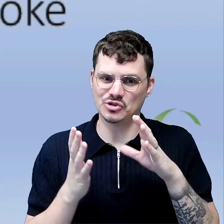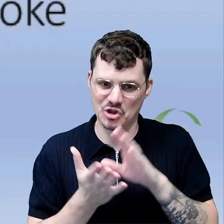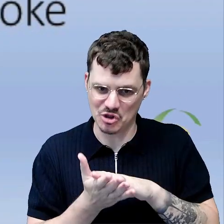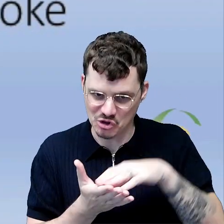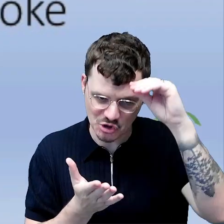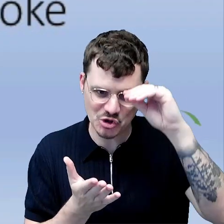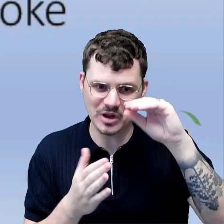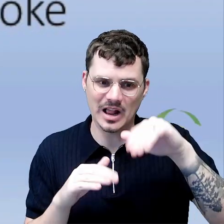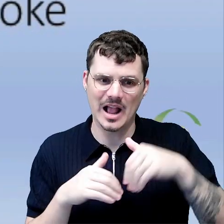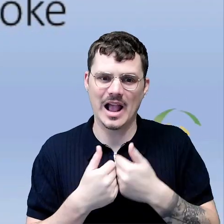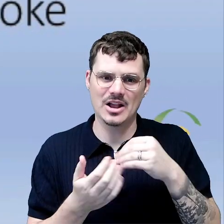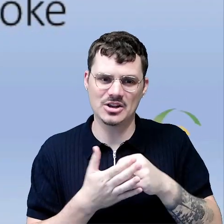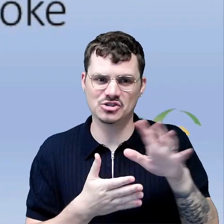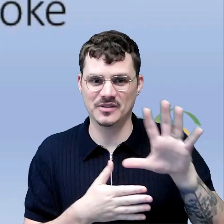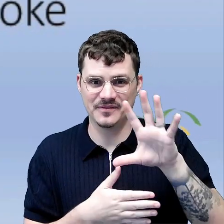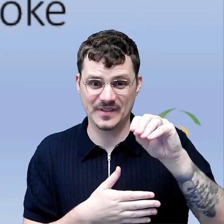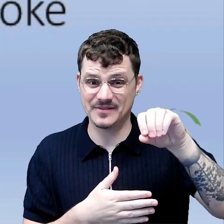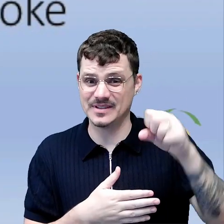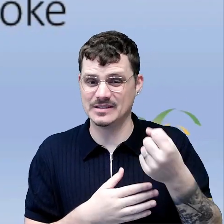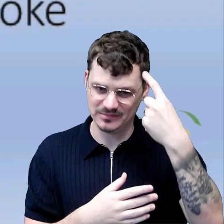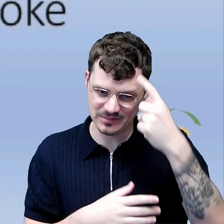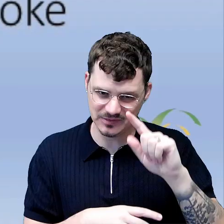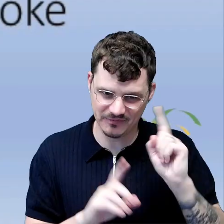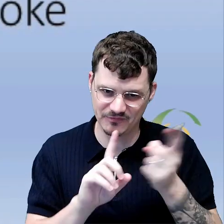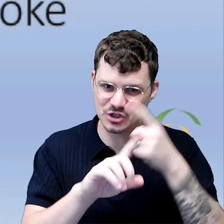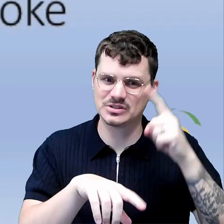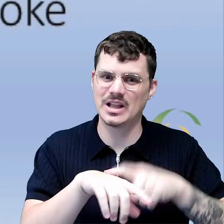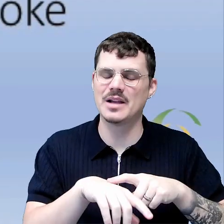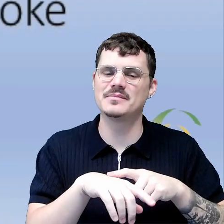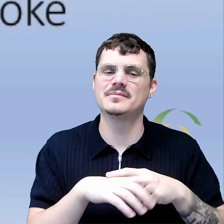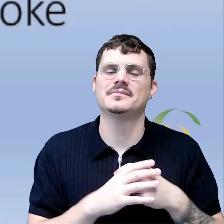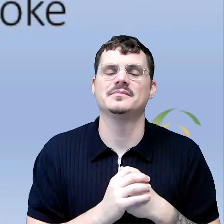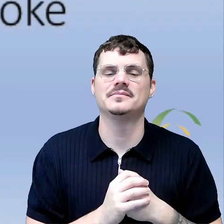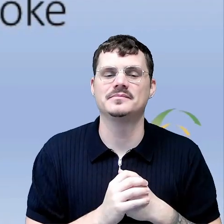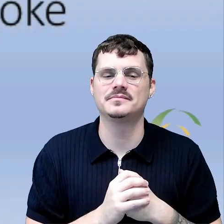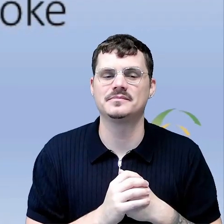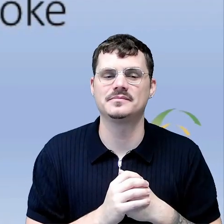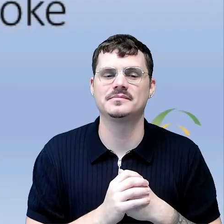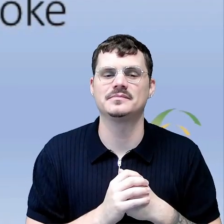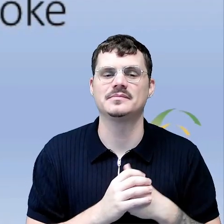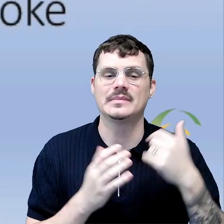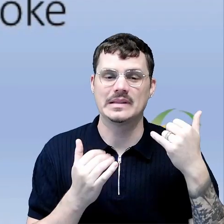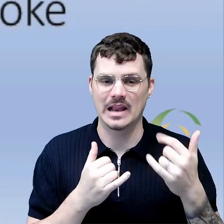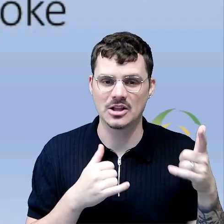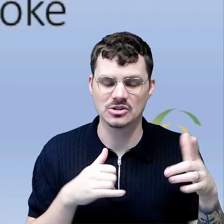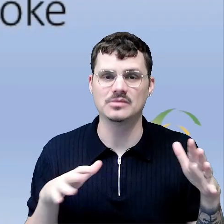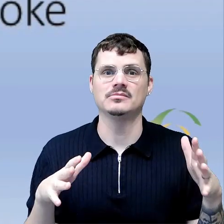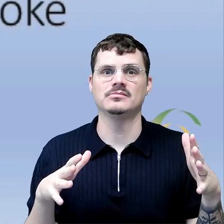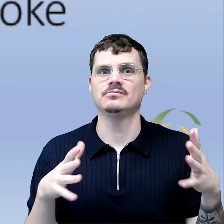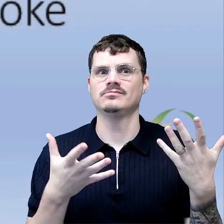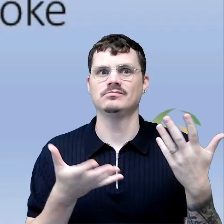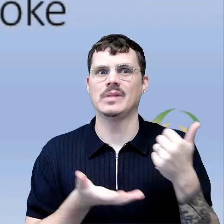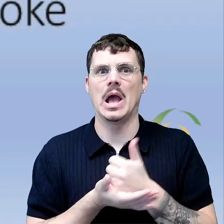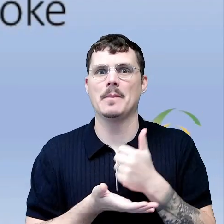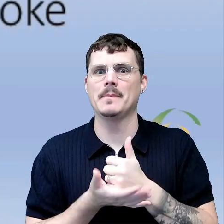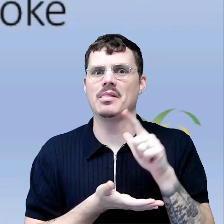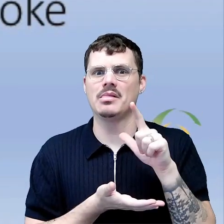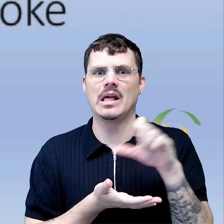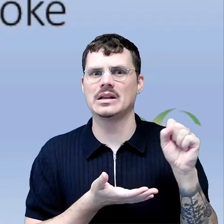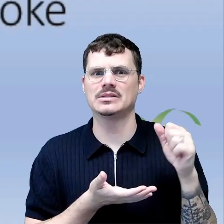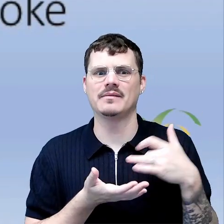in her early 50s for the first time. She's utterly vulnerable and